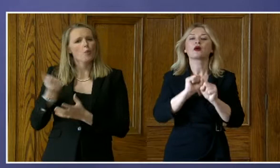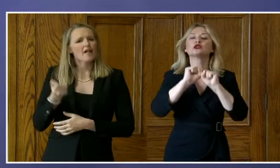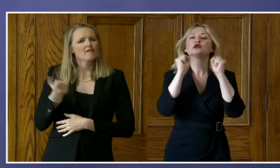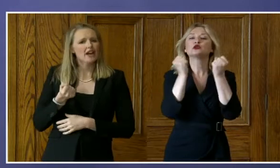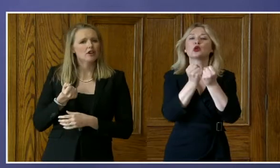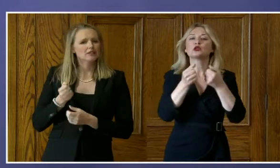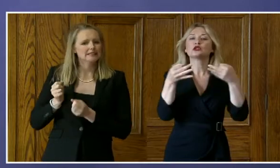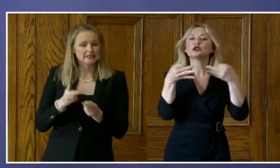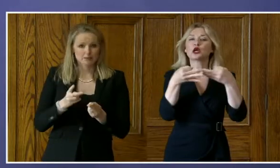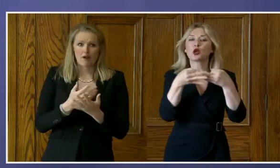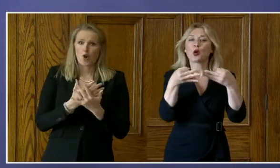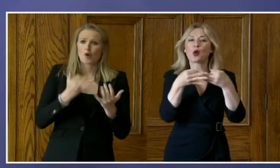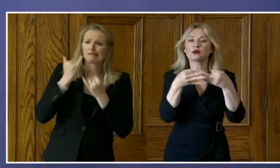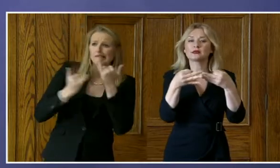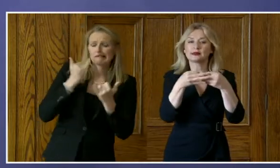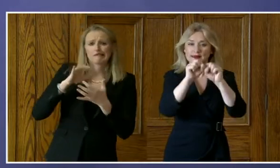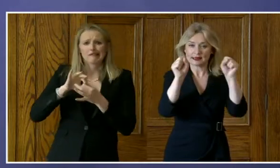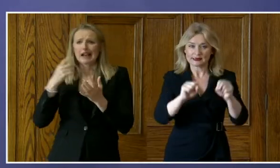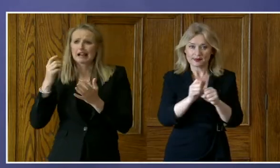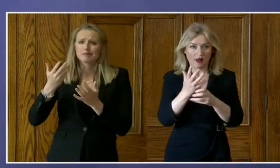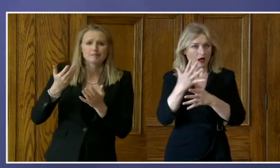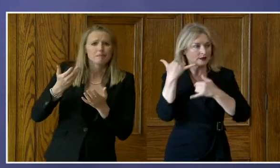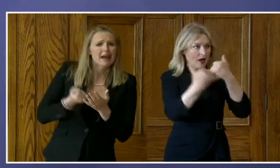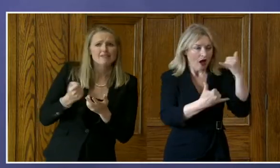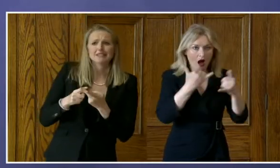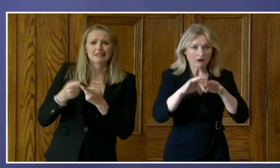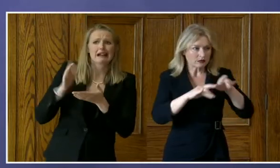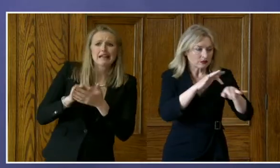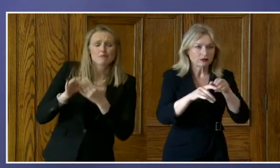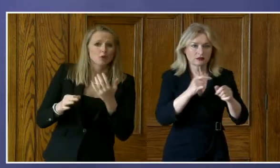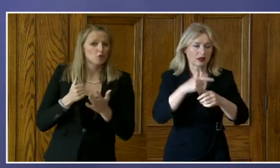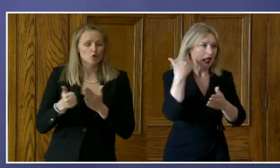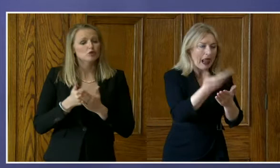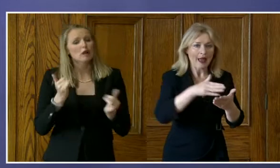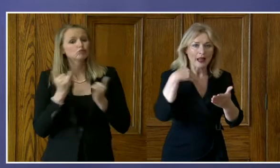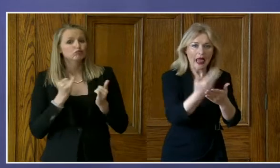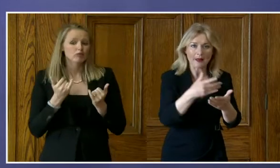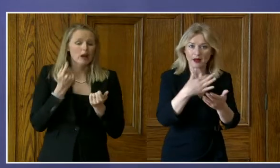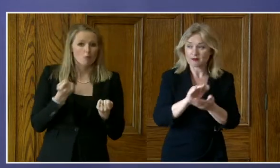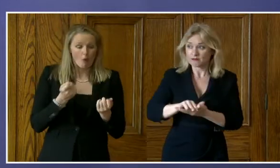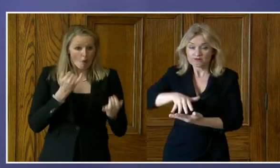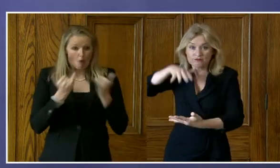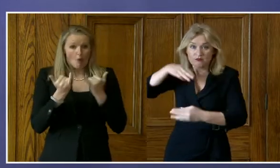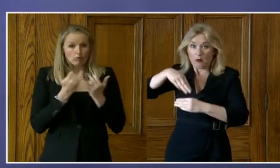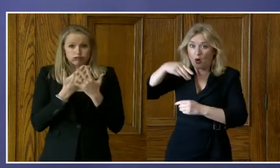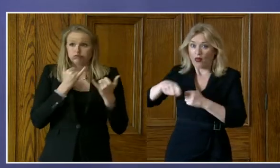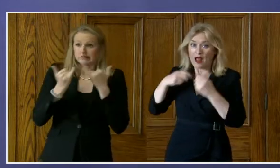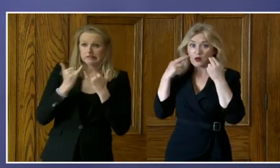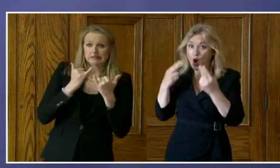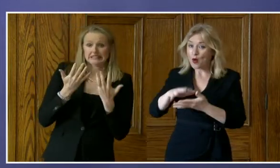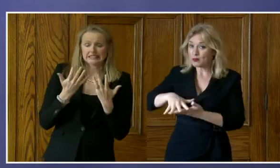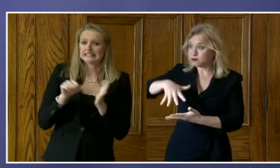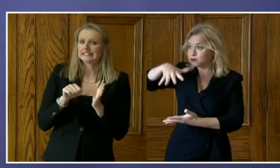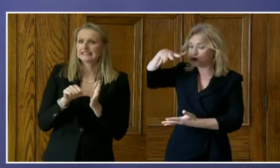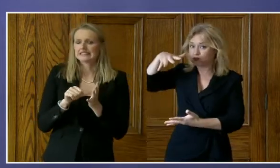to deal with a huge volume of calls and claims, way beyond our normal capacity. And for example, earlier this week, our